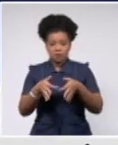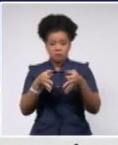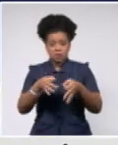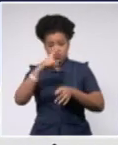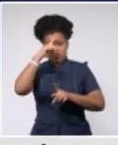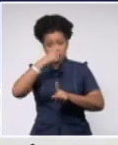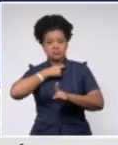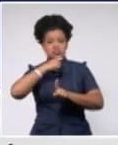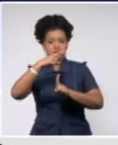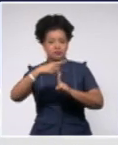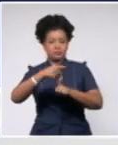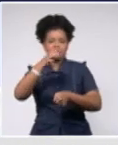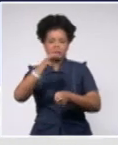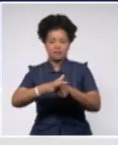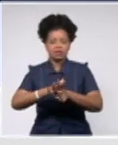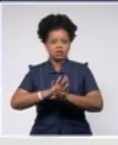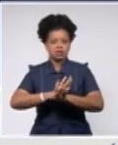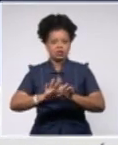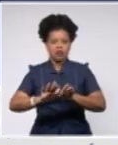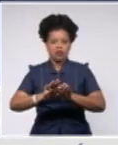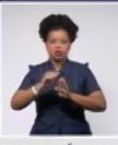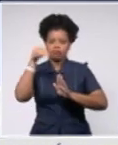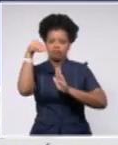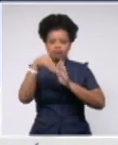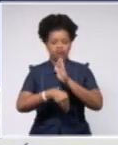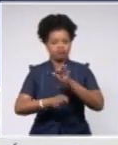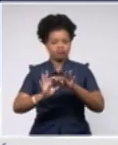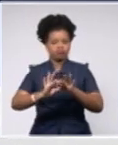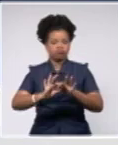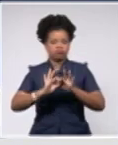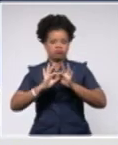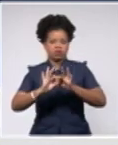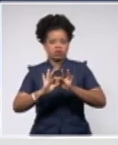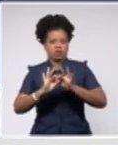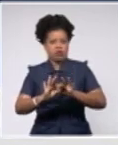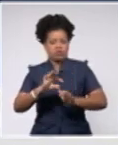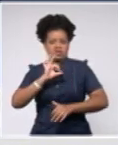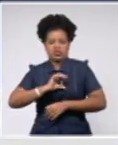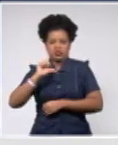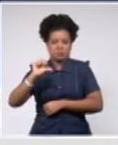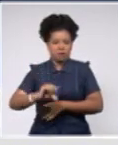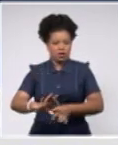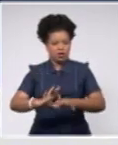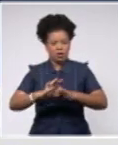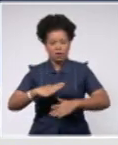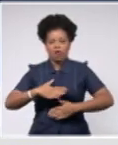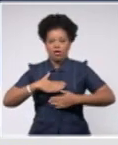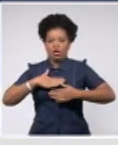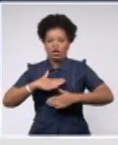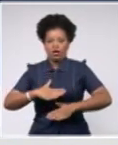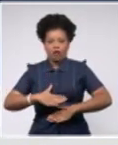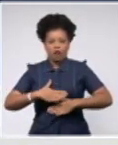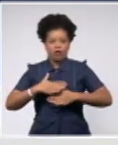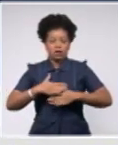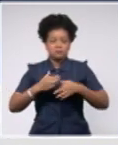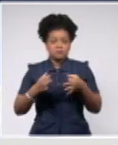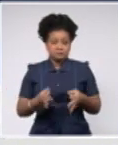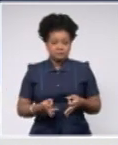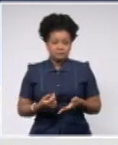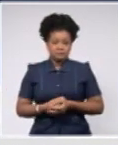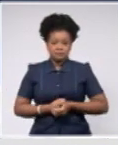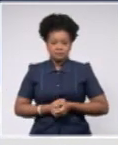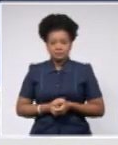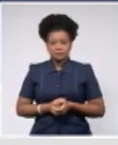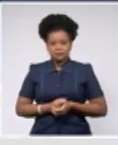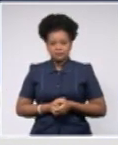her. However, unfortunately, her condition continued to worsen. She